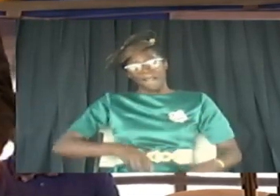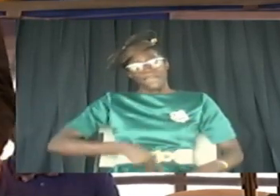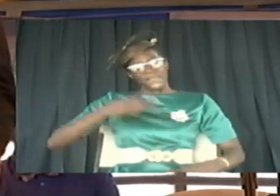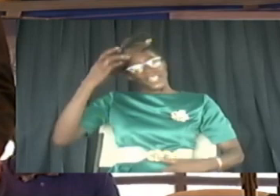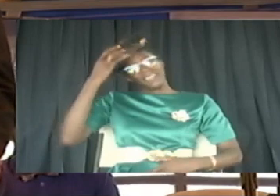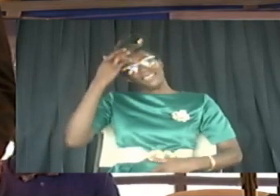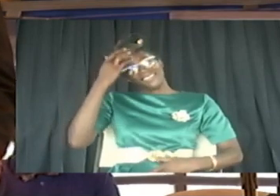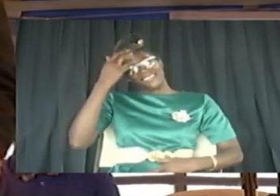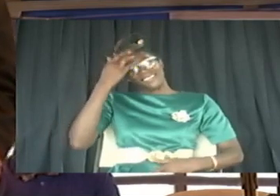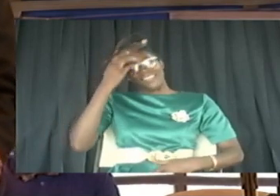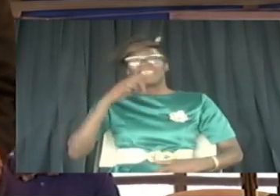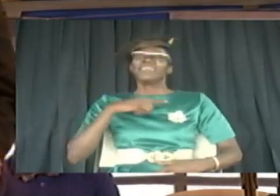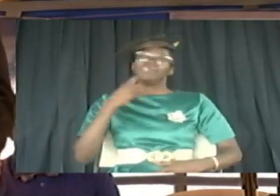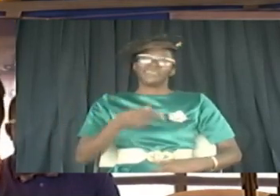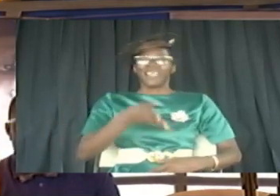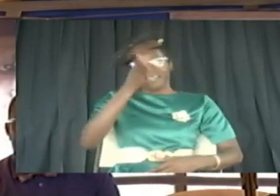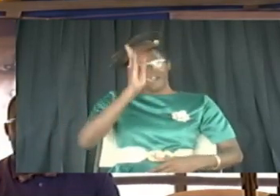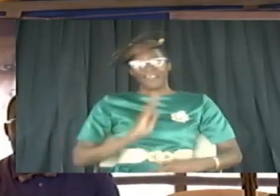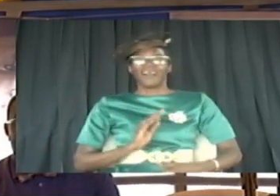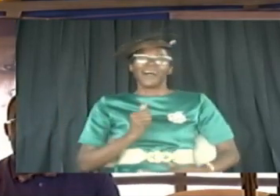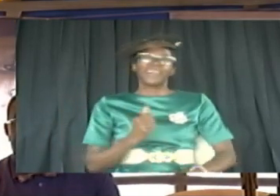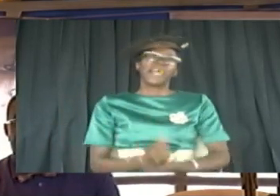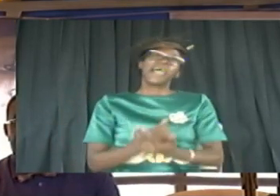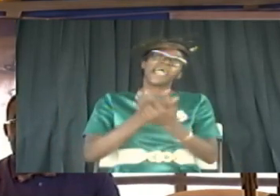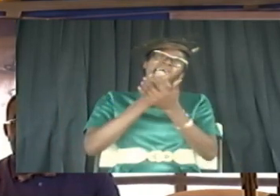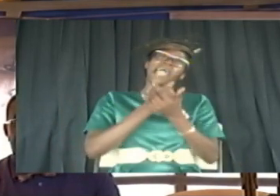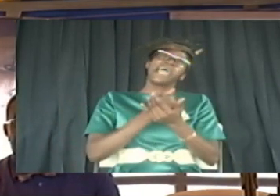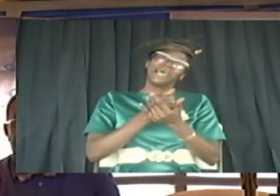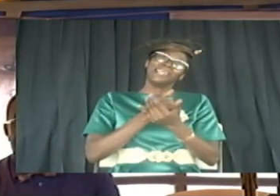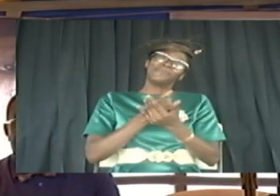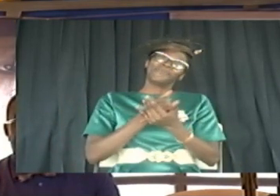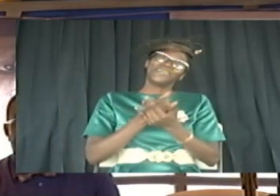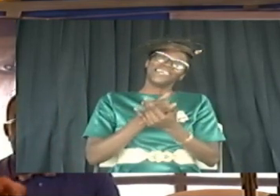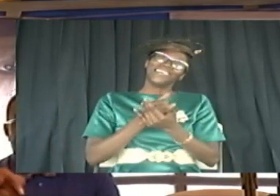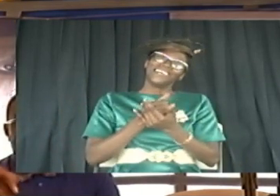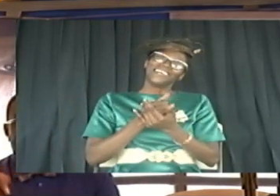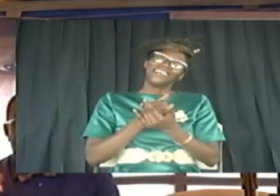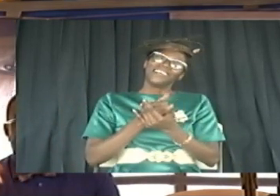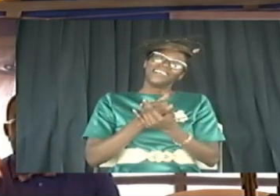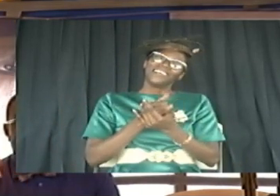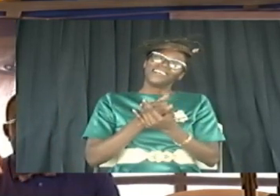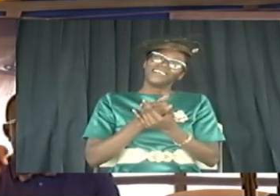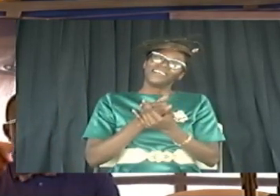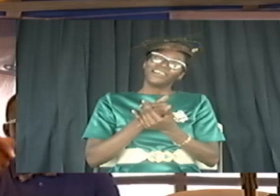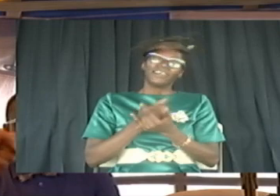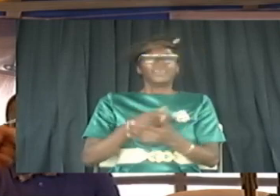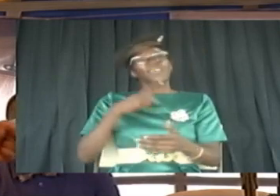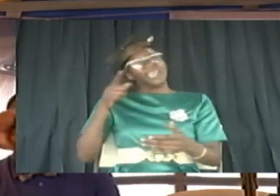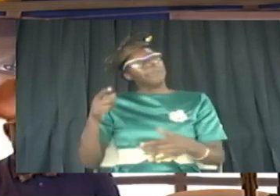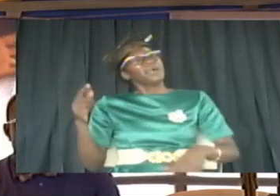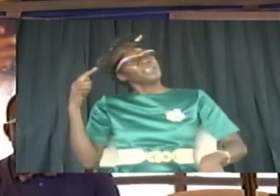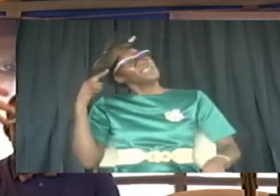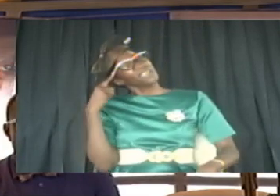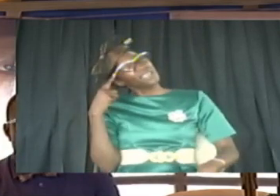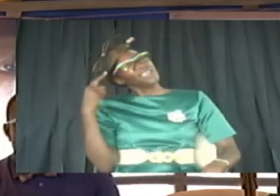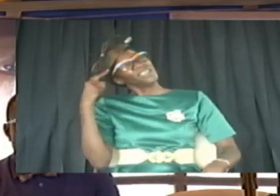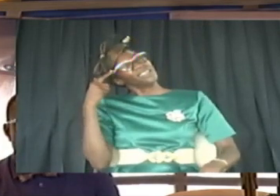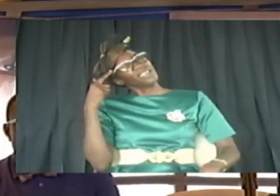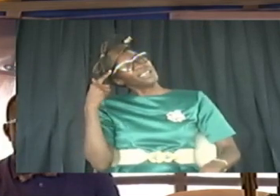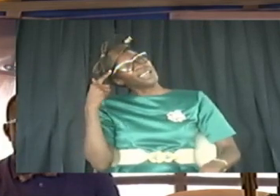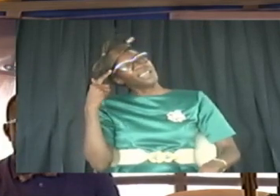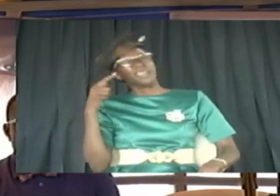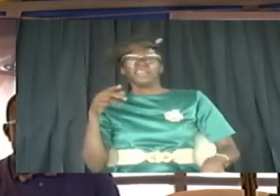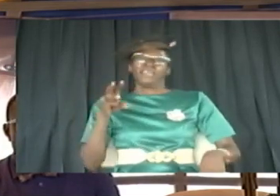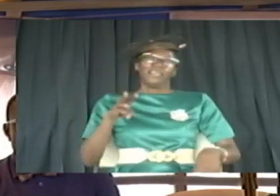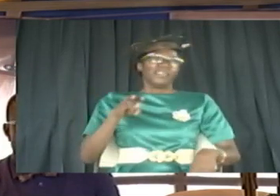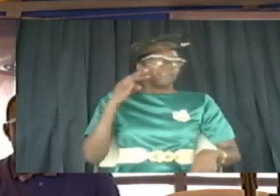I said, God Almighty, help. And I was there pondering if I should walk away and leave